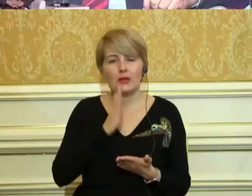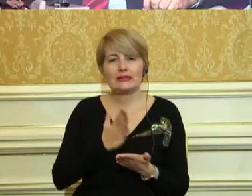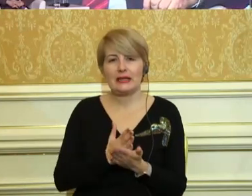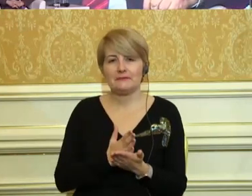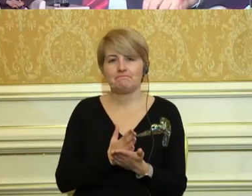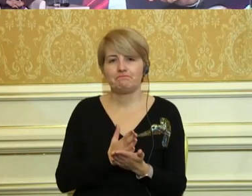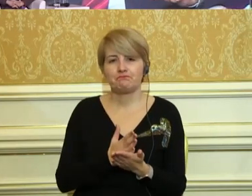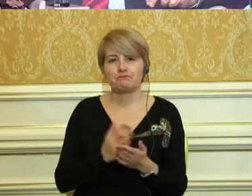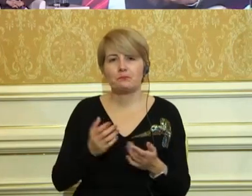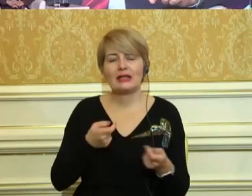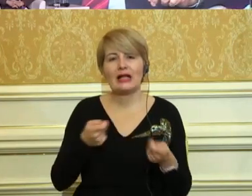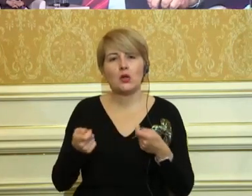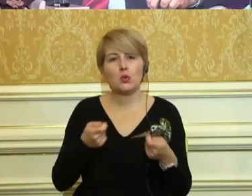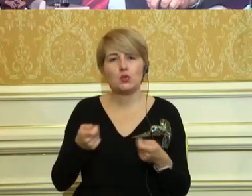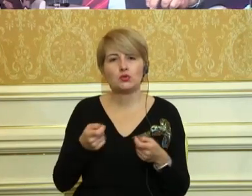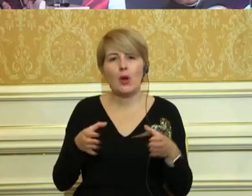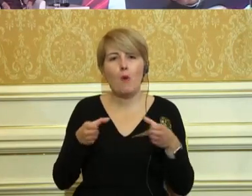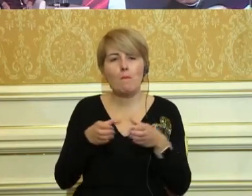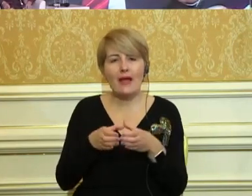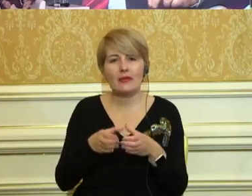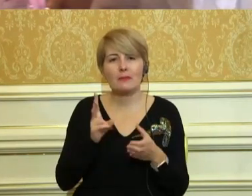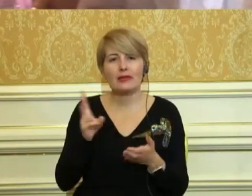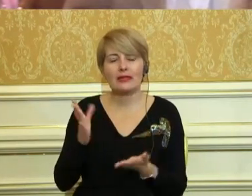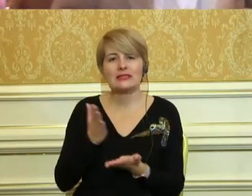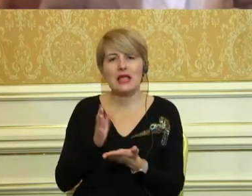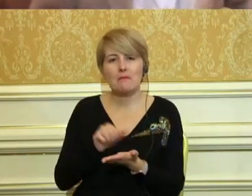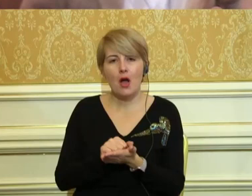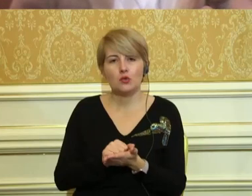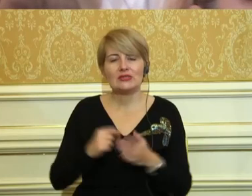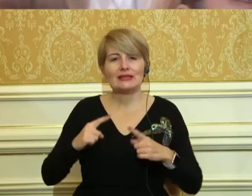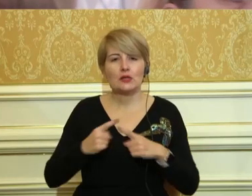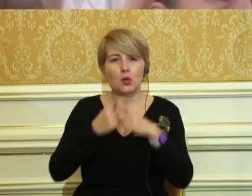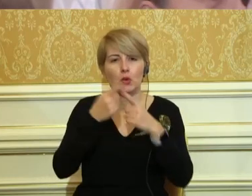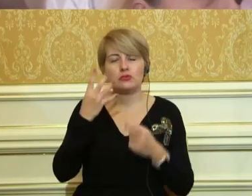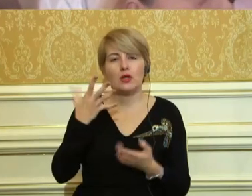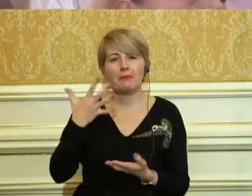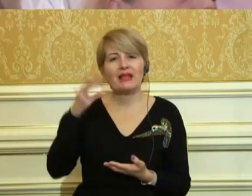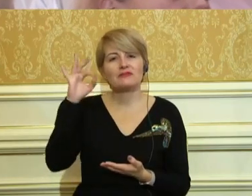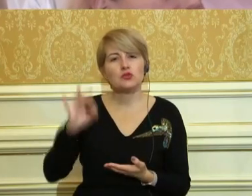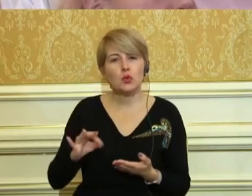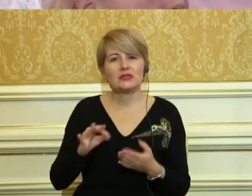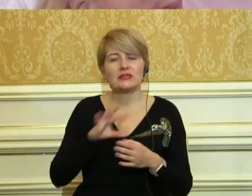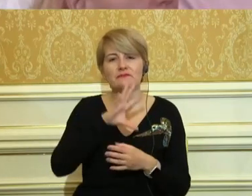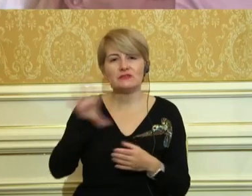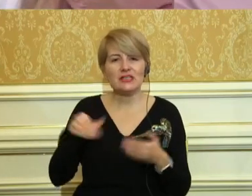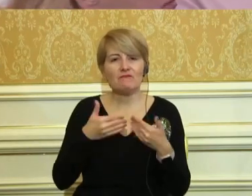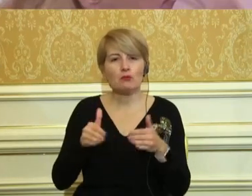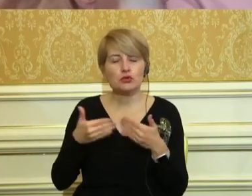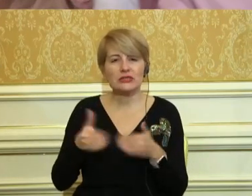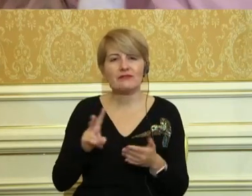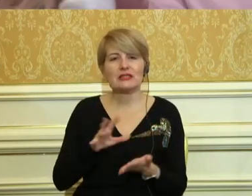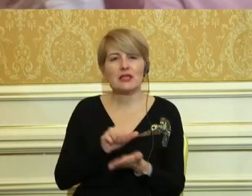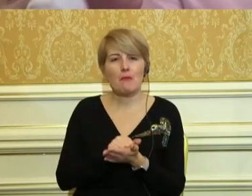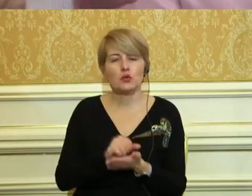companies. 39% of the graduates in computer science and in computer